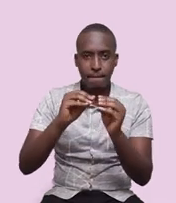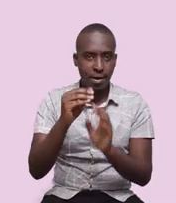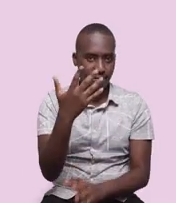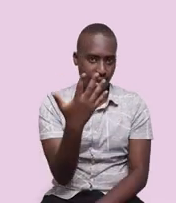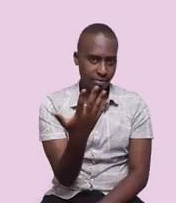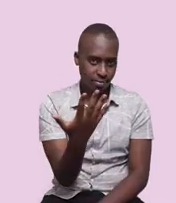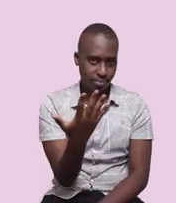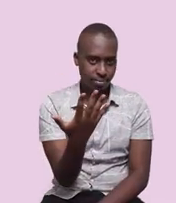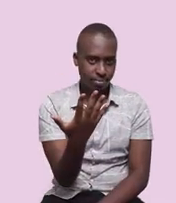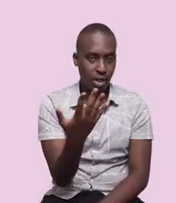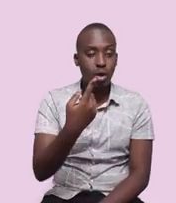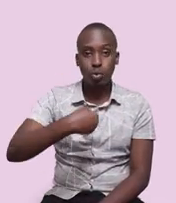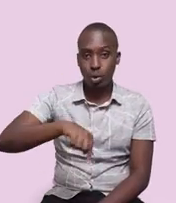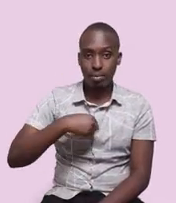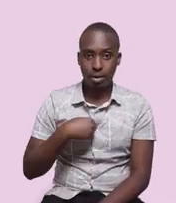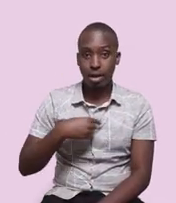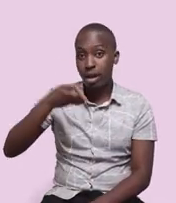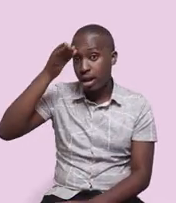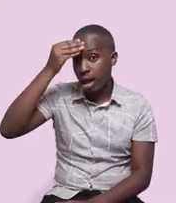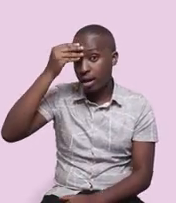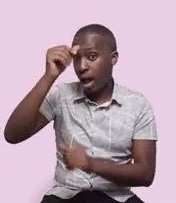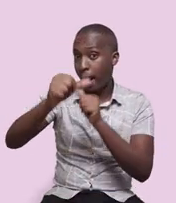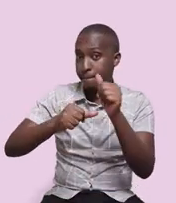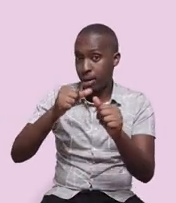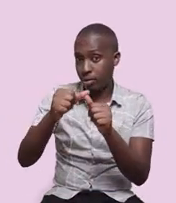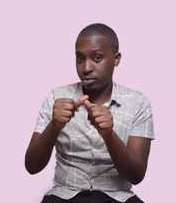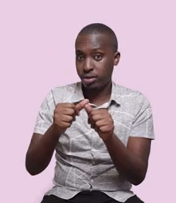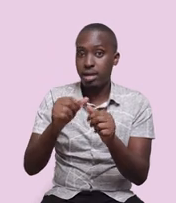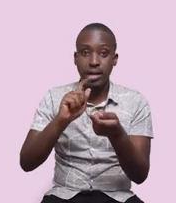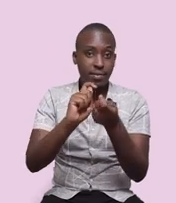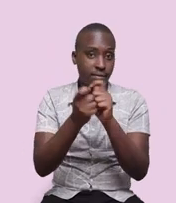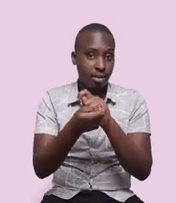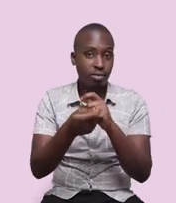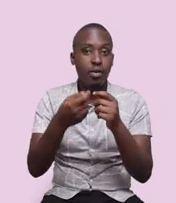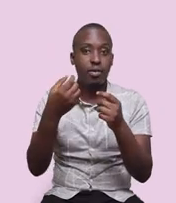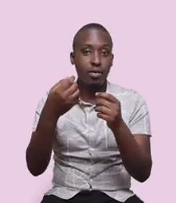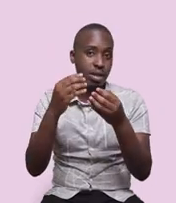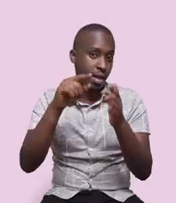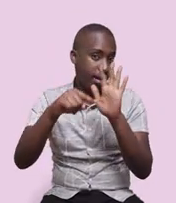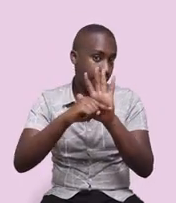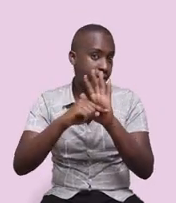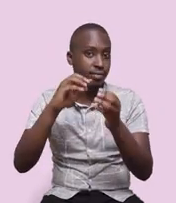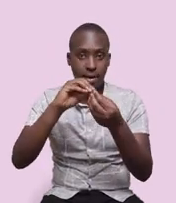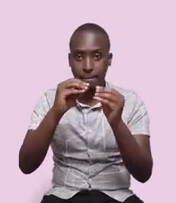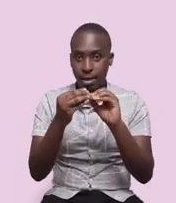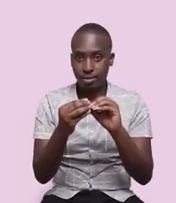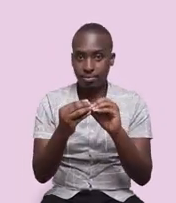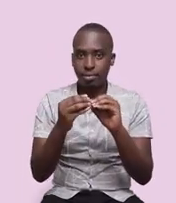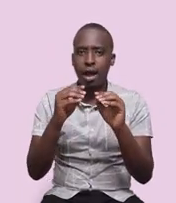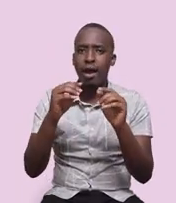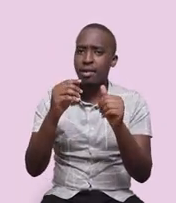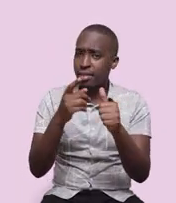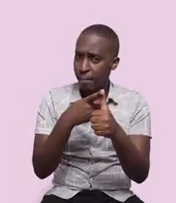5? We will learn about the inverse of negative numbers.